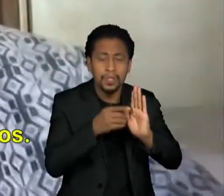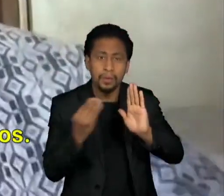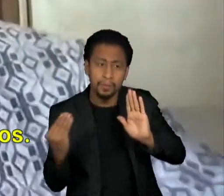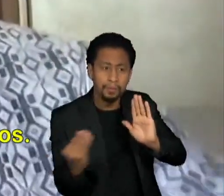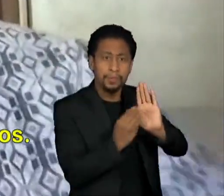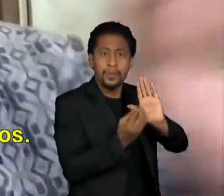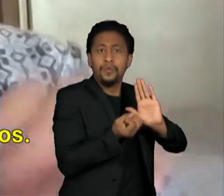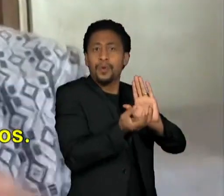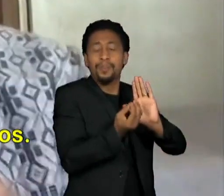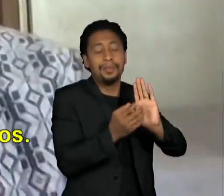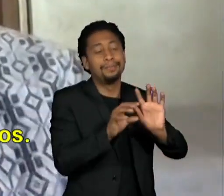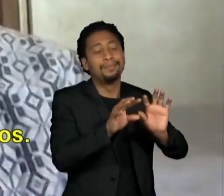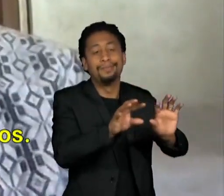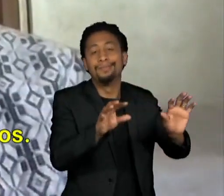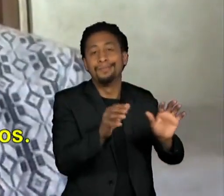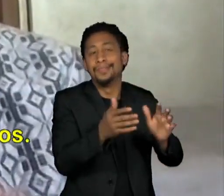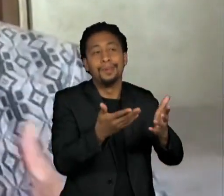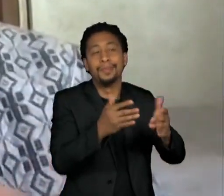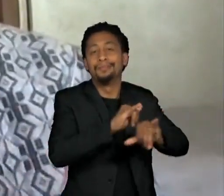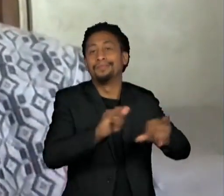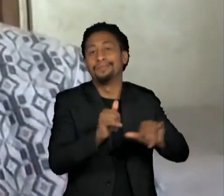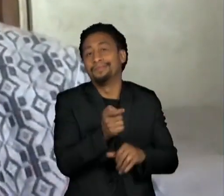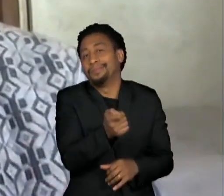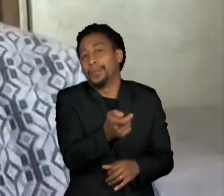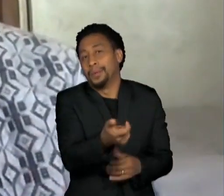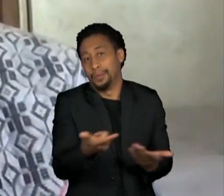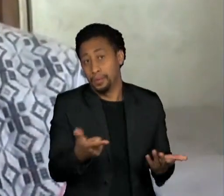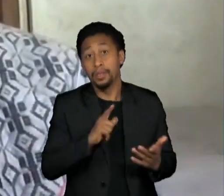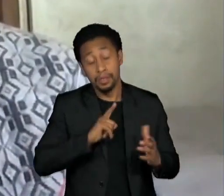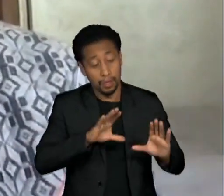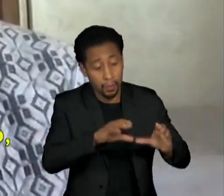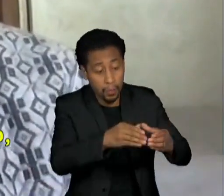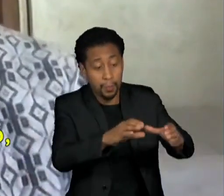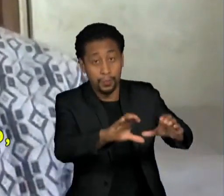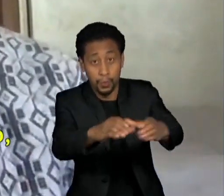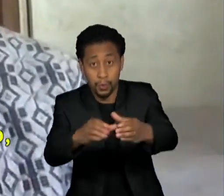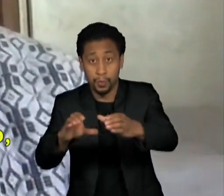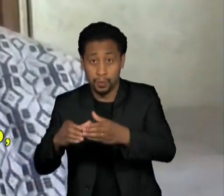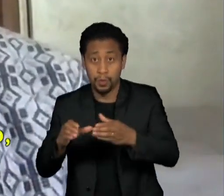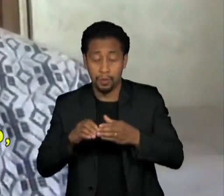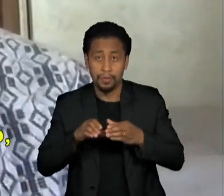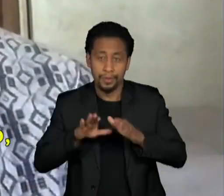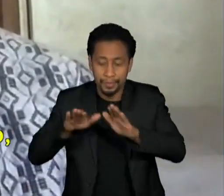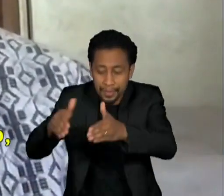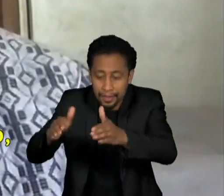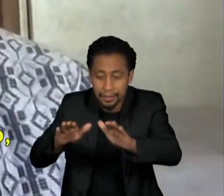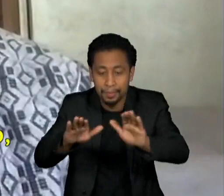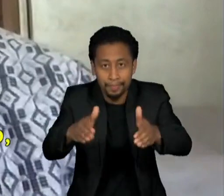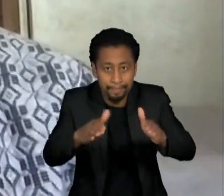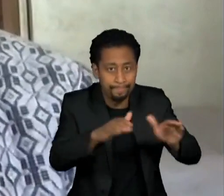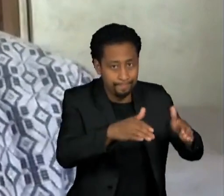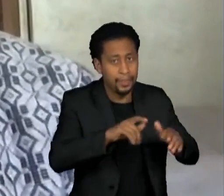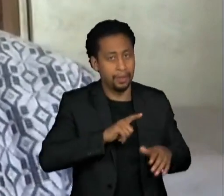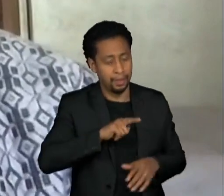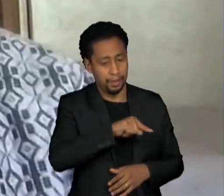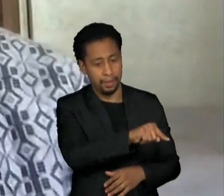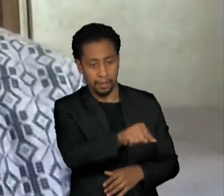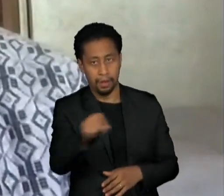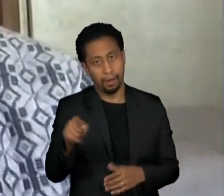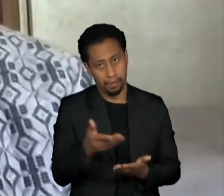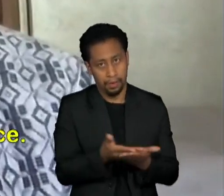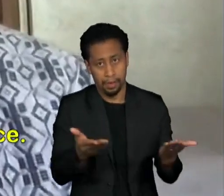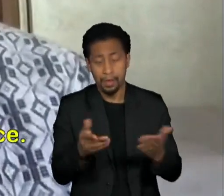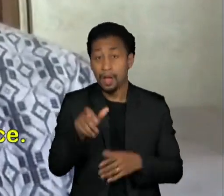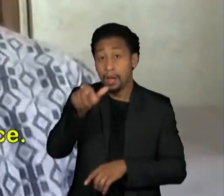is in addition to segmenting the audiences, but then simultaneously, even if you are doing good journalism, you're not going to get